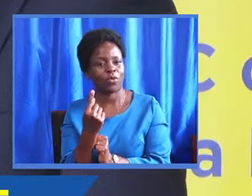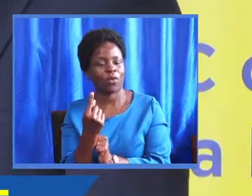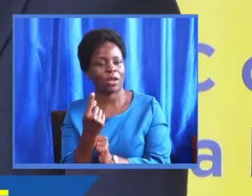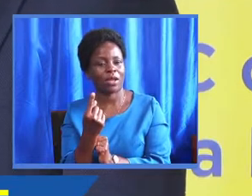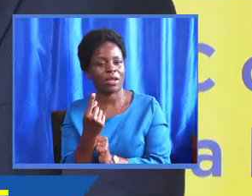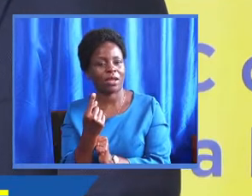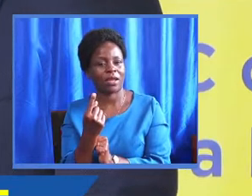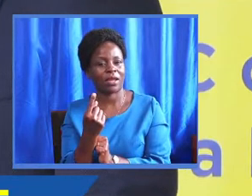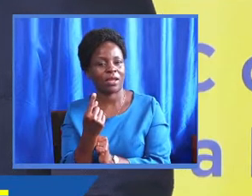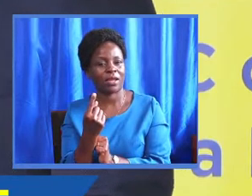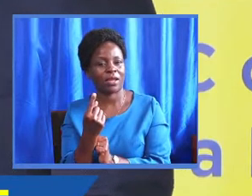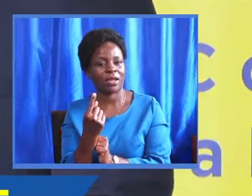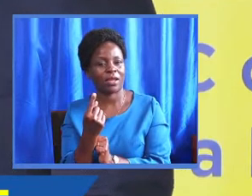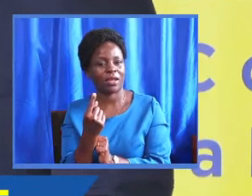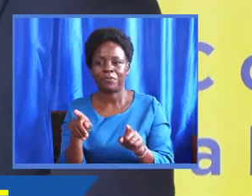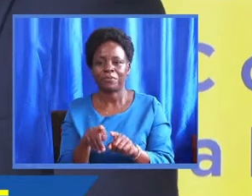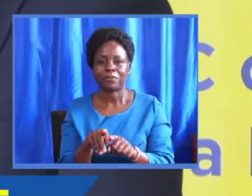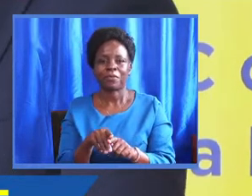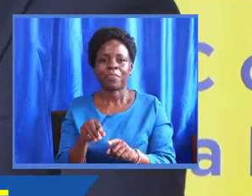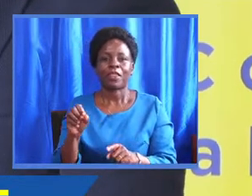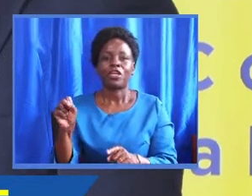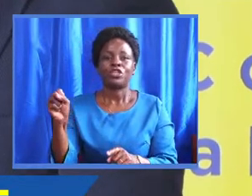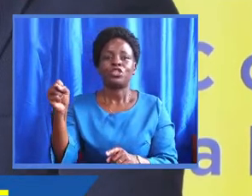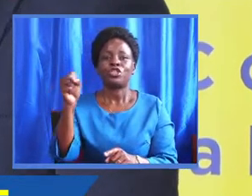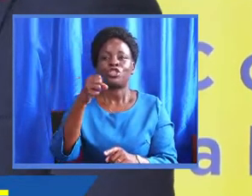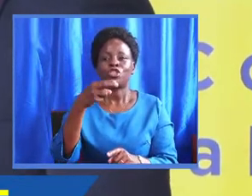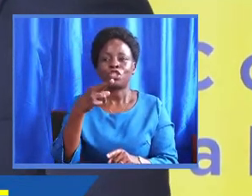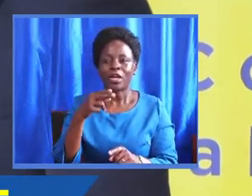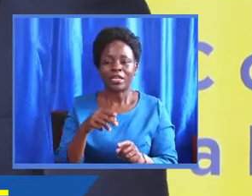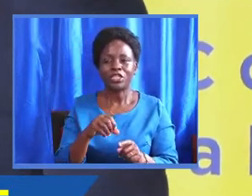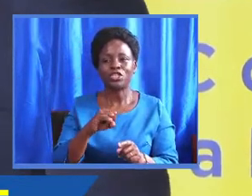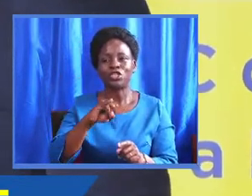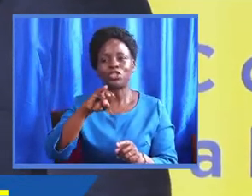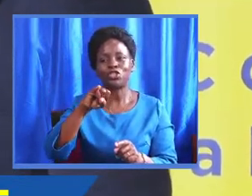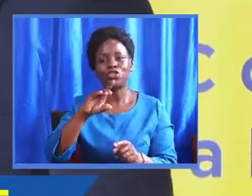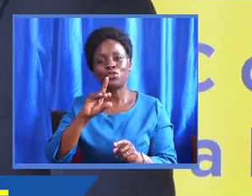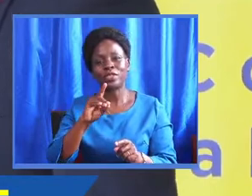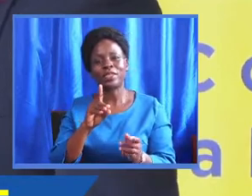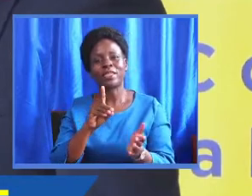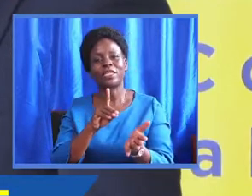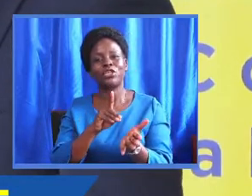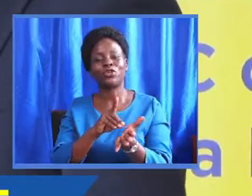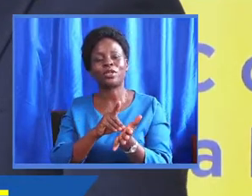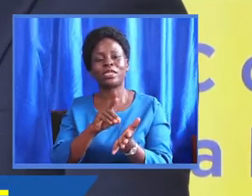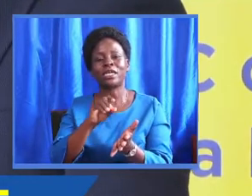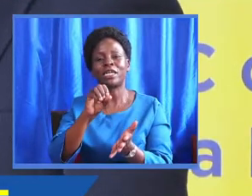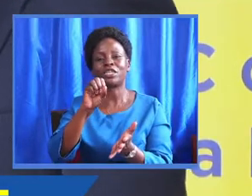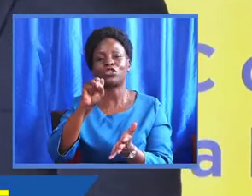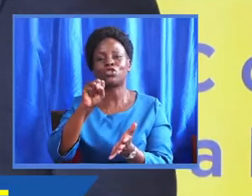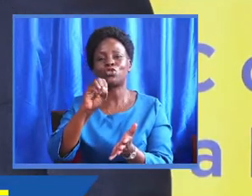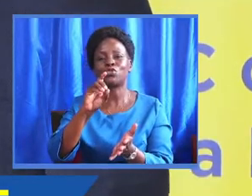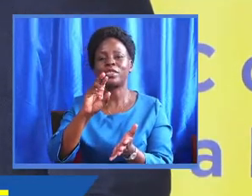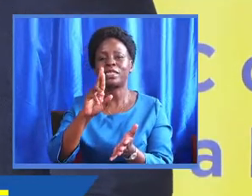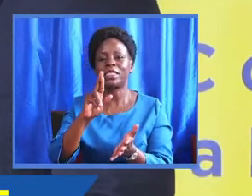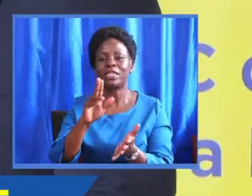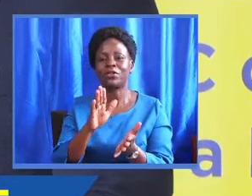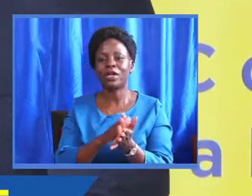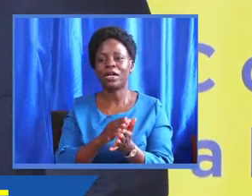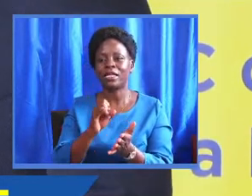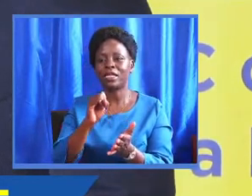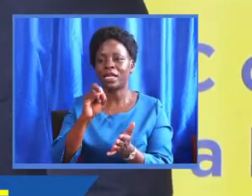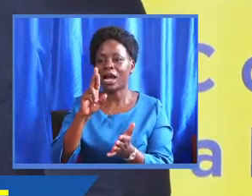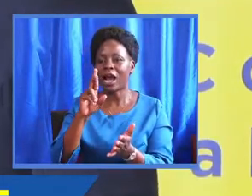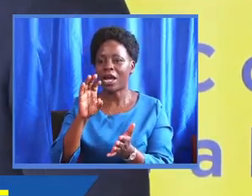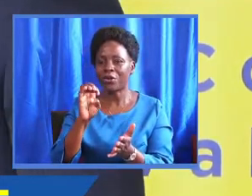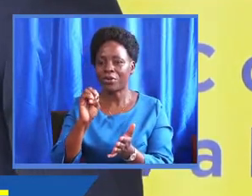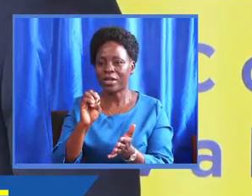0772-14-20-51. On the set with me is Shelley Kongai, Judy Rugasira, Dr. Sudhir Ruparelia, and Irene Mbabaz. There are questions